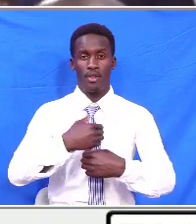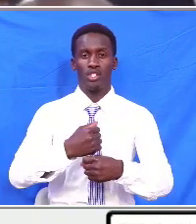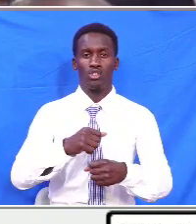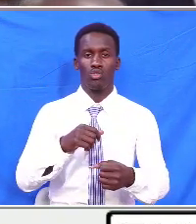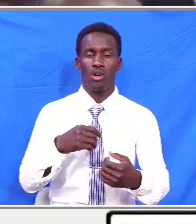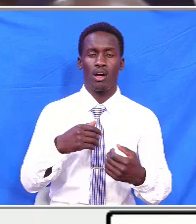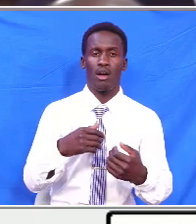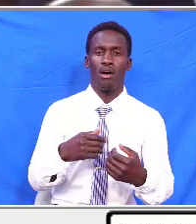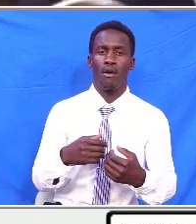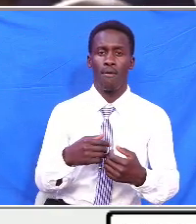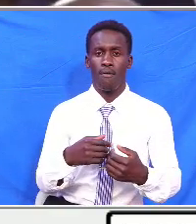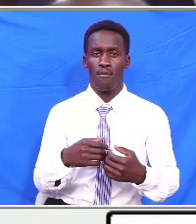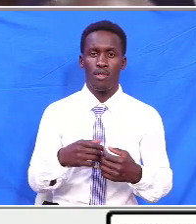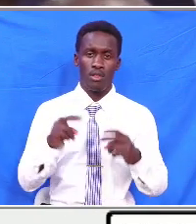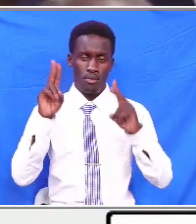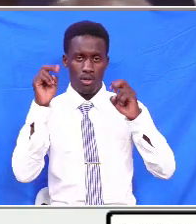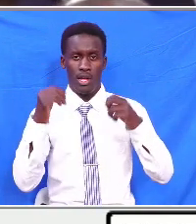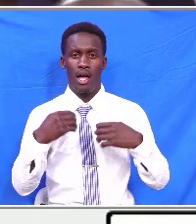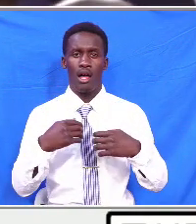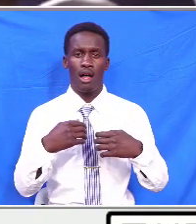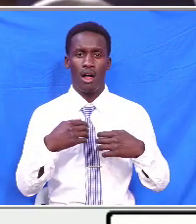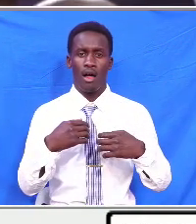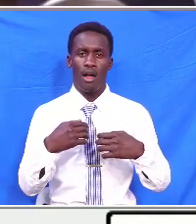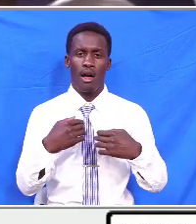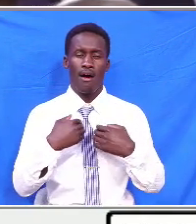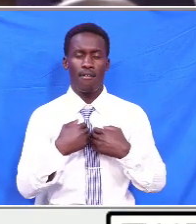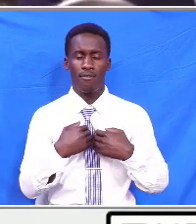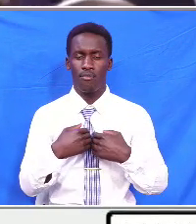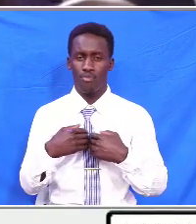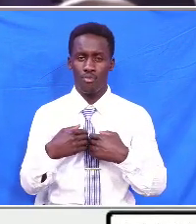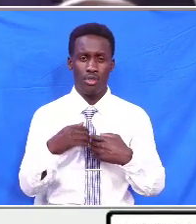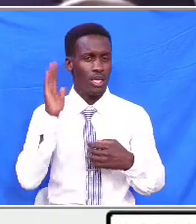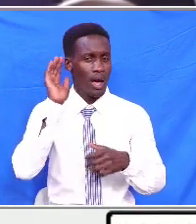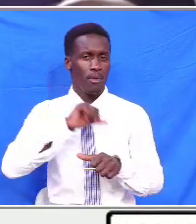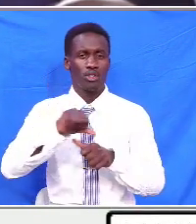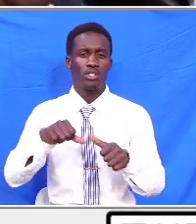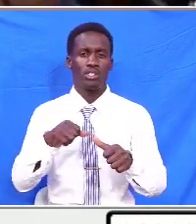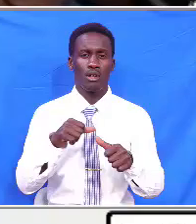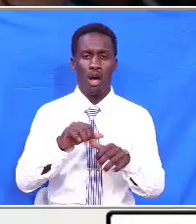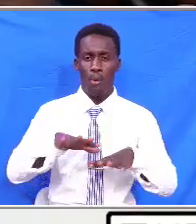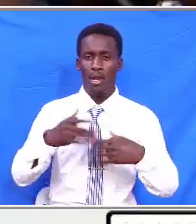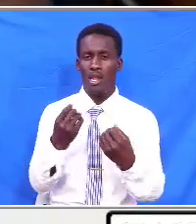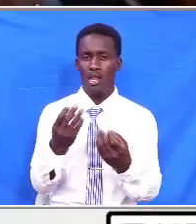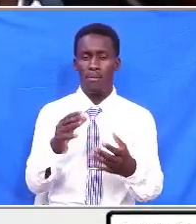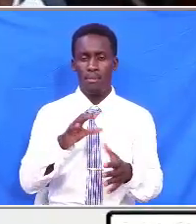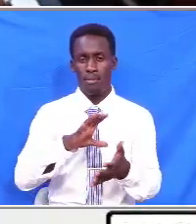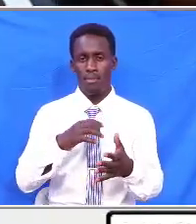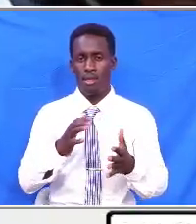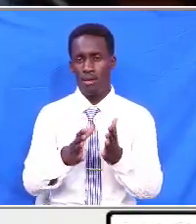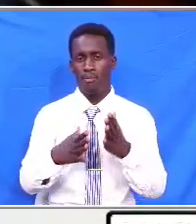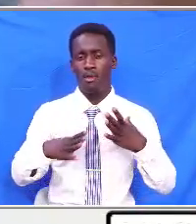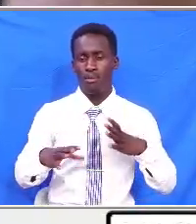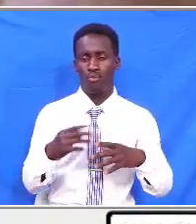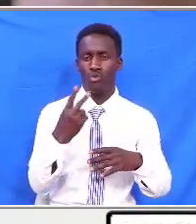the backing of 200,000 people as against a population of 50 million Kenyans. Kwenye majibu yao,